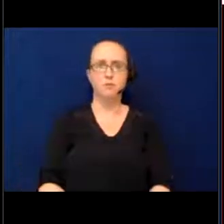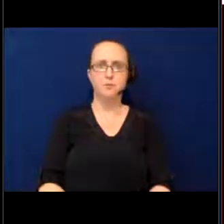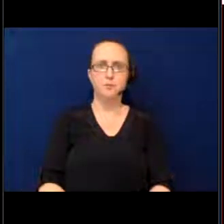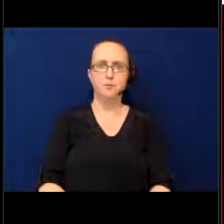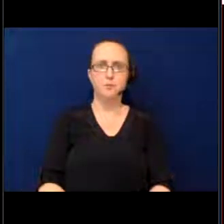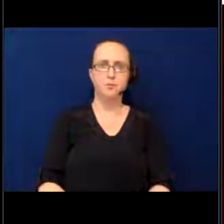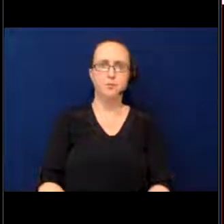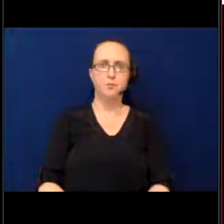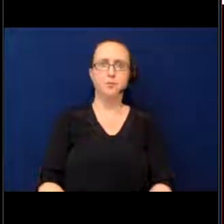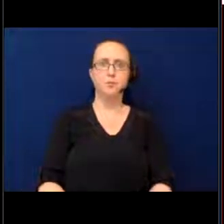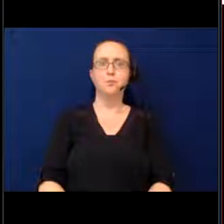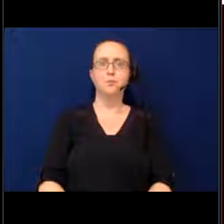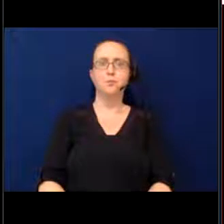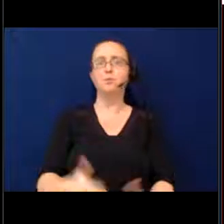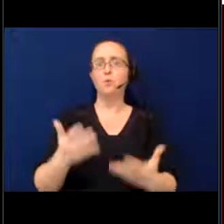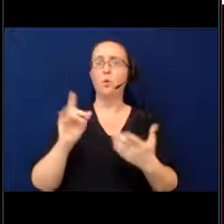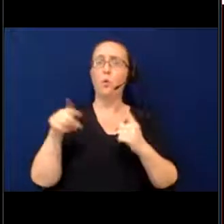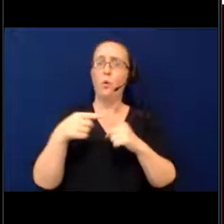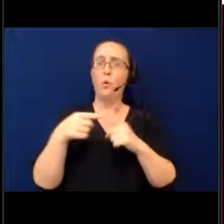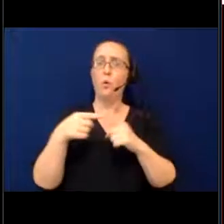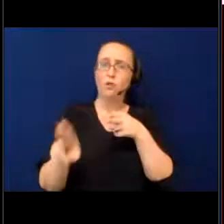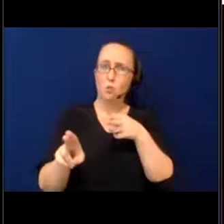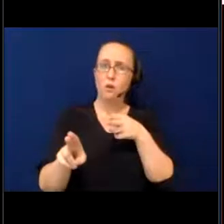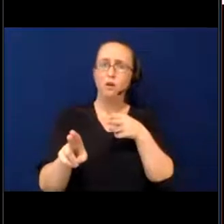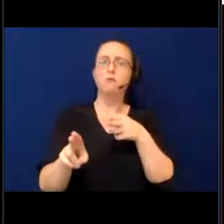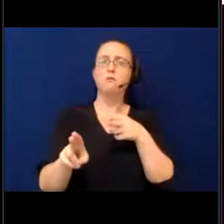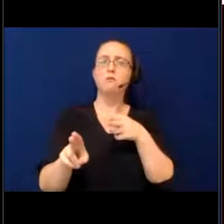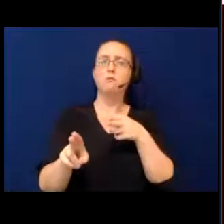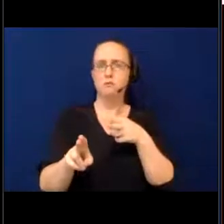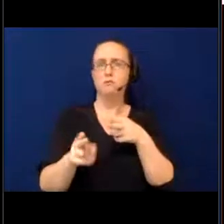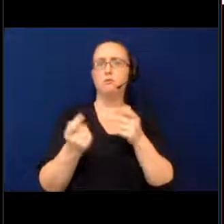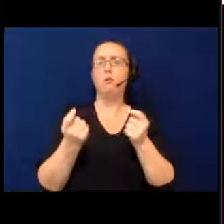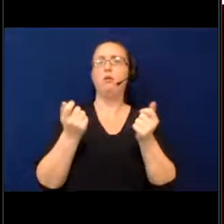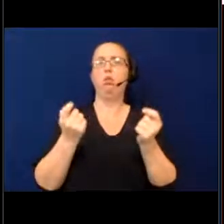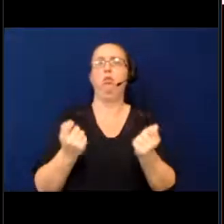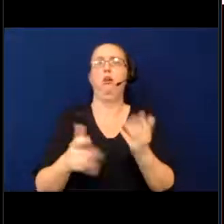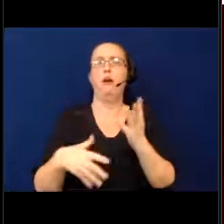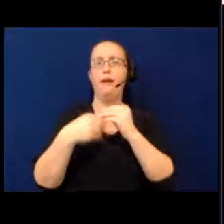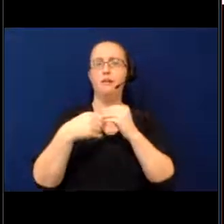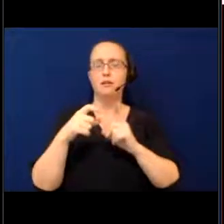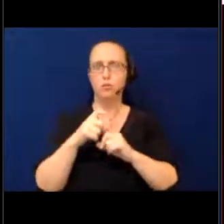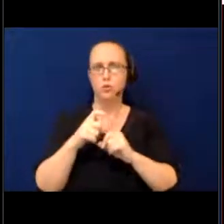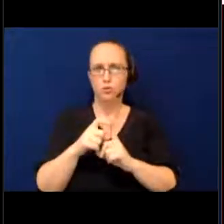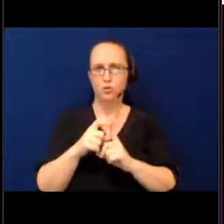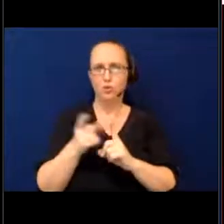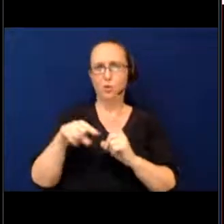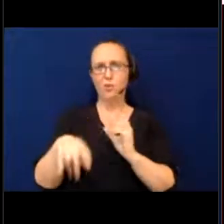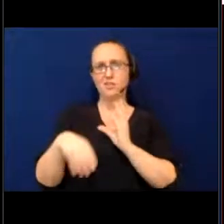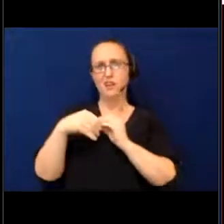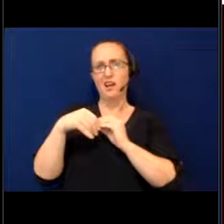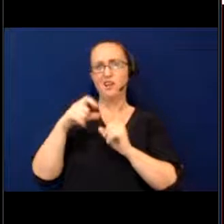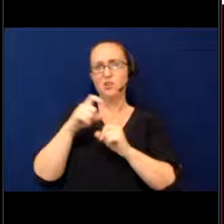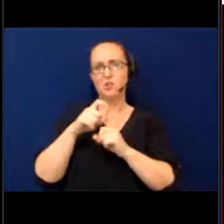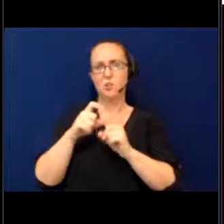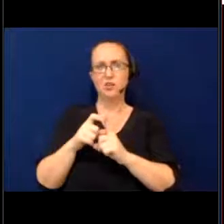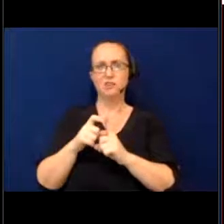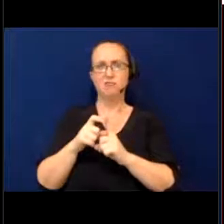we keep things short, we want to also eliminate excess words because excess words mean meaningless formal